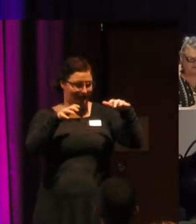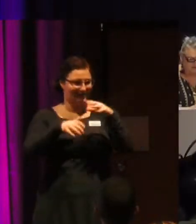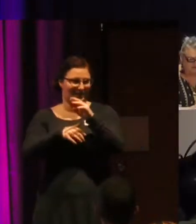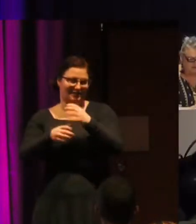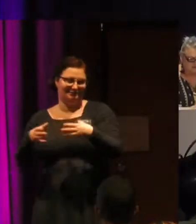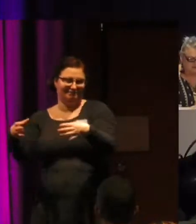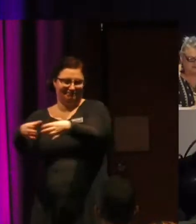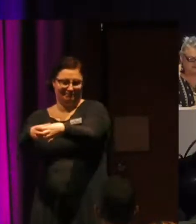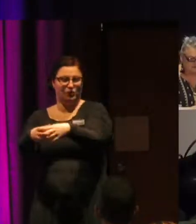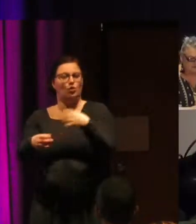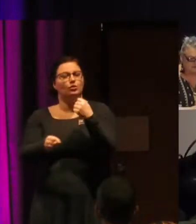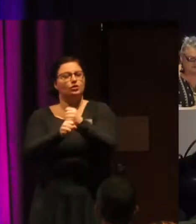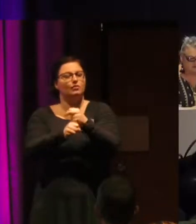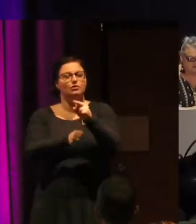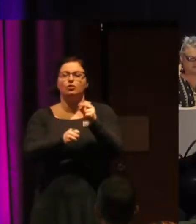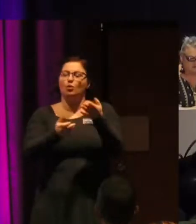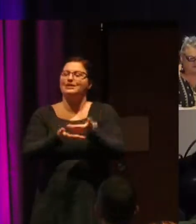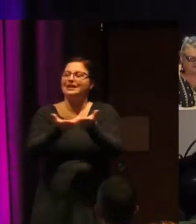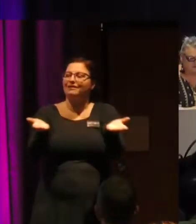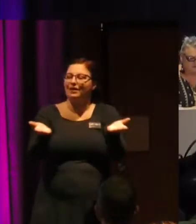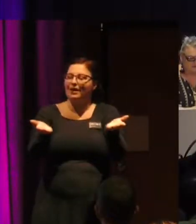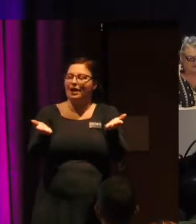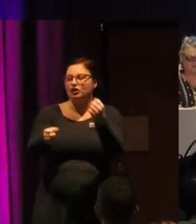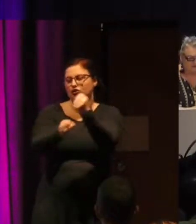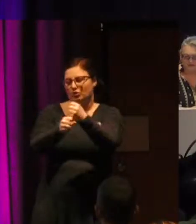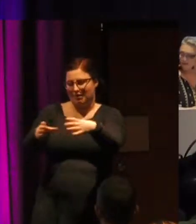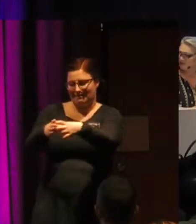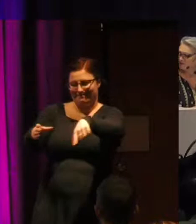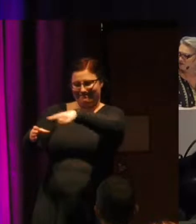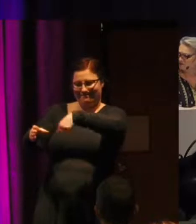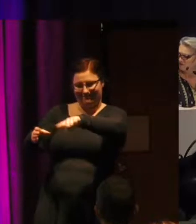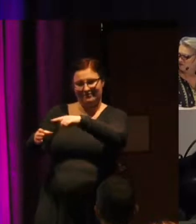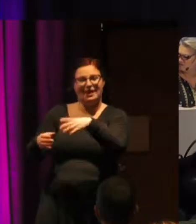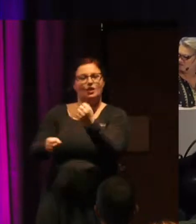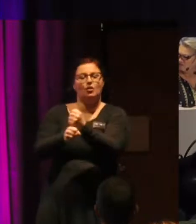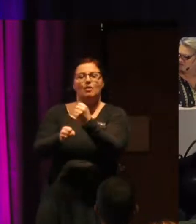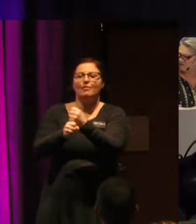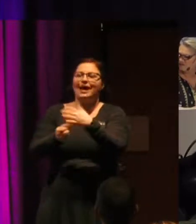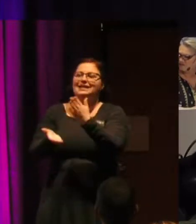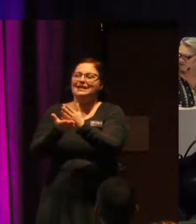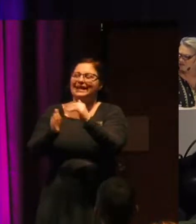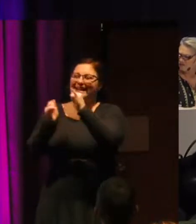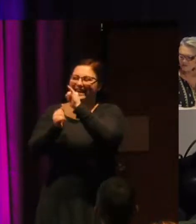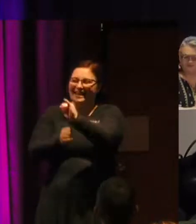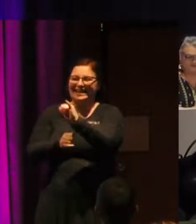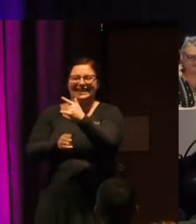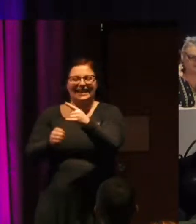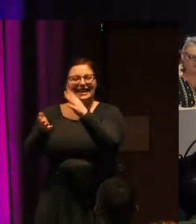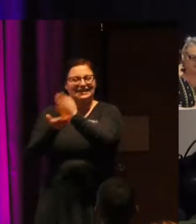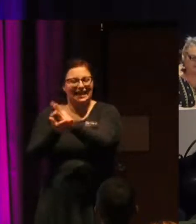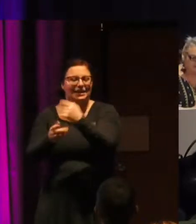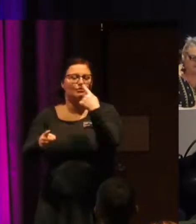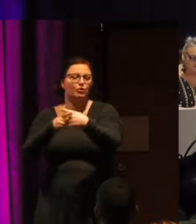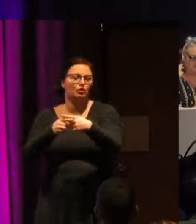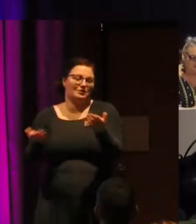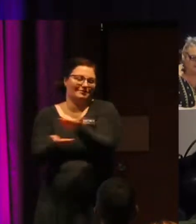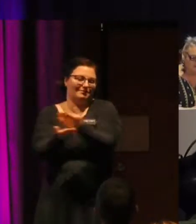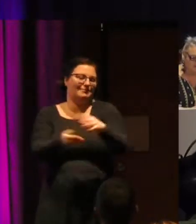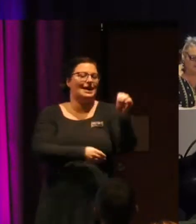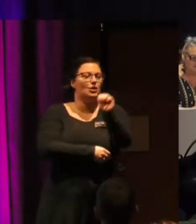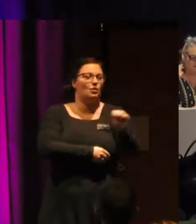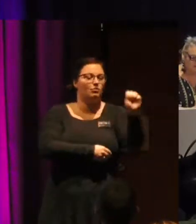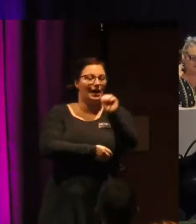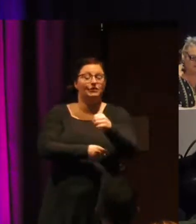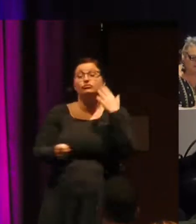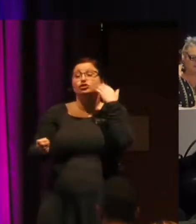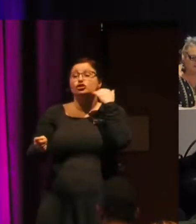advisor working for the Commission on Security and Cooperation in Europe. And the commission is a a